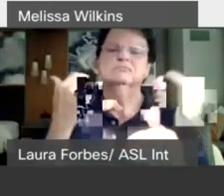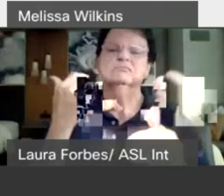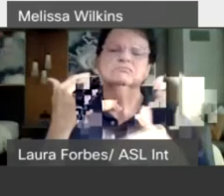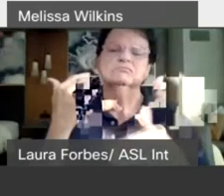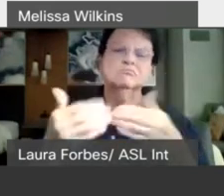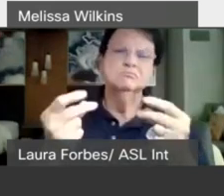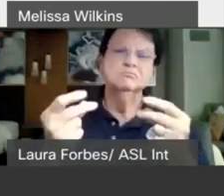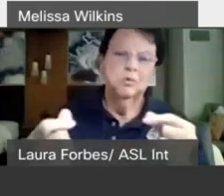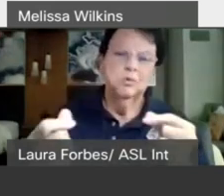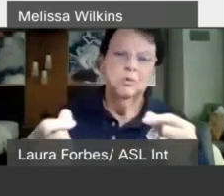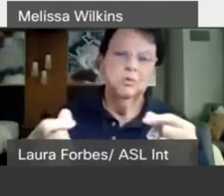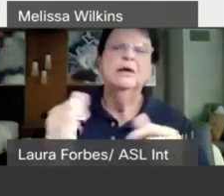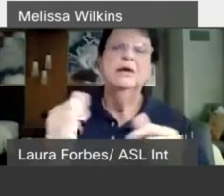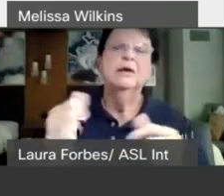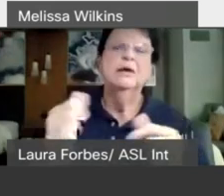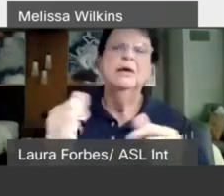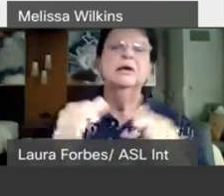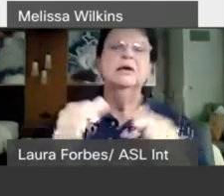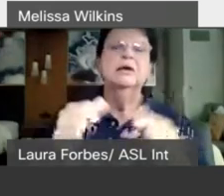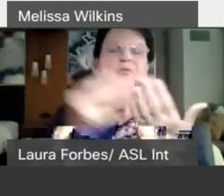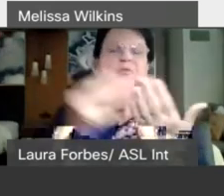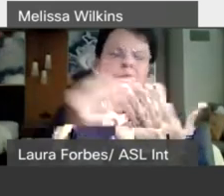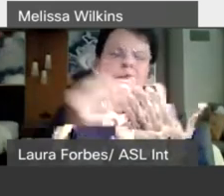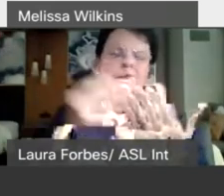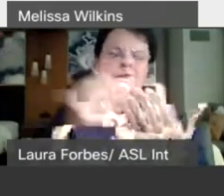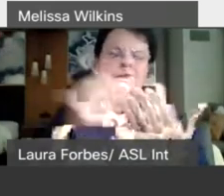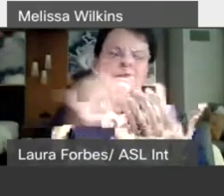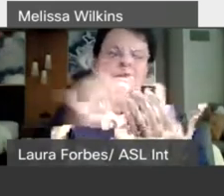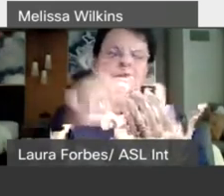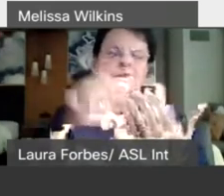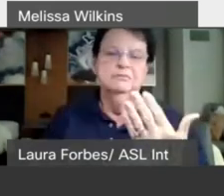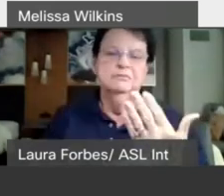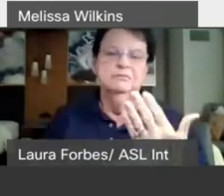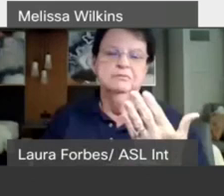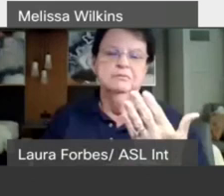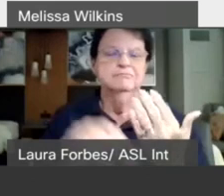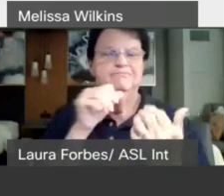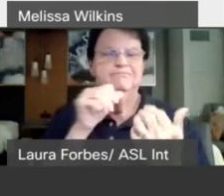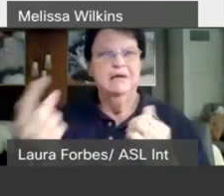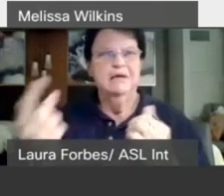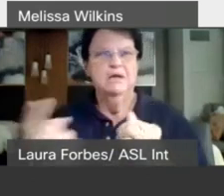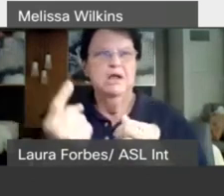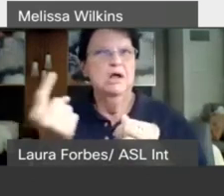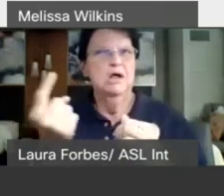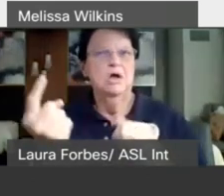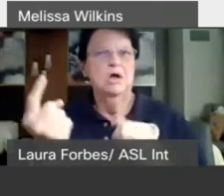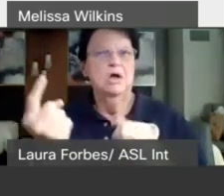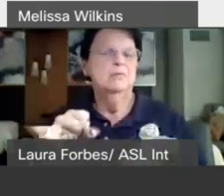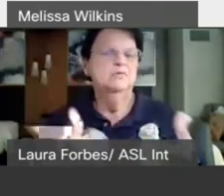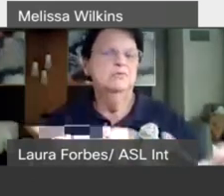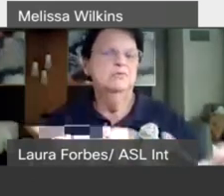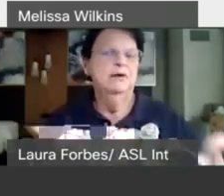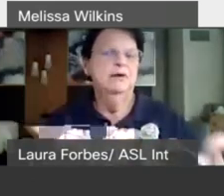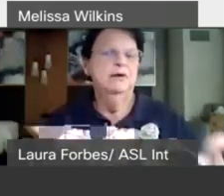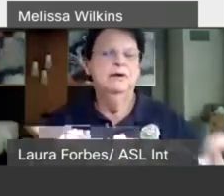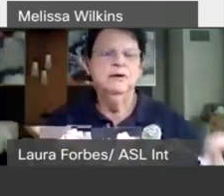assistance and various assistance programs that aren't always able to be provided.